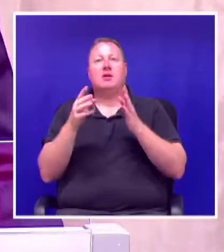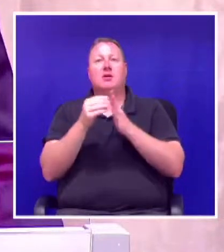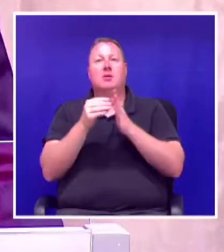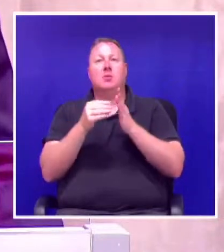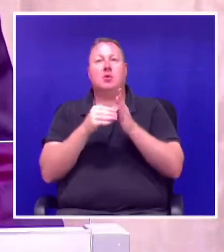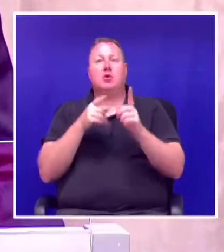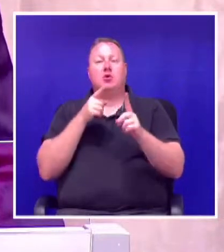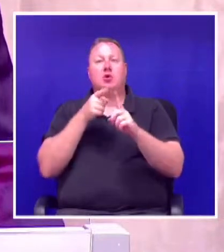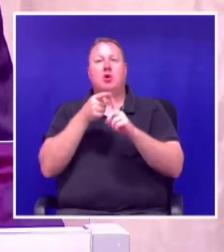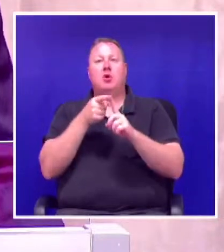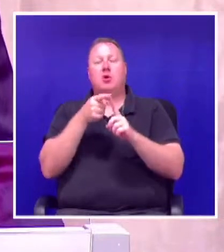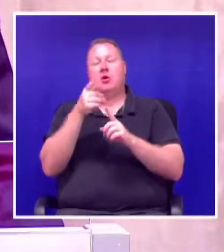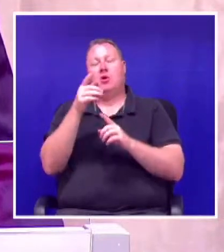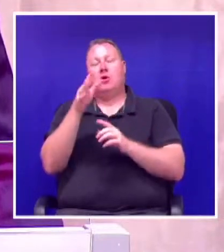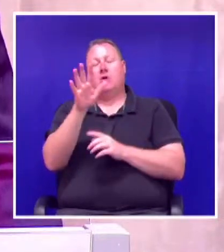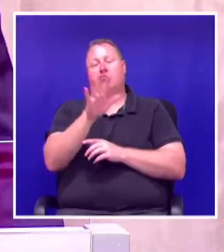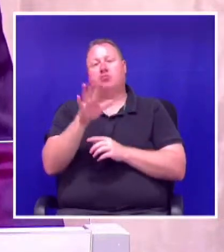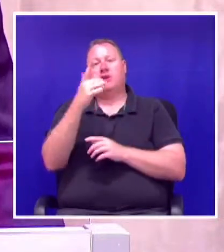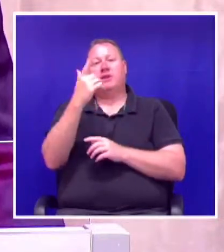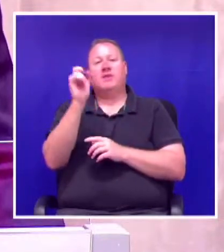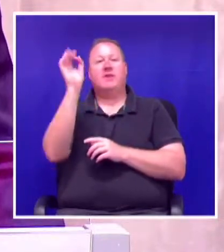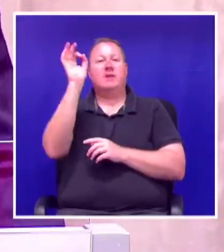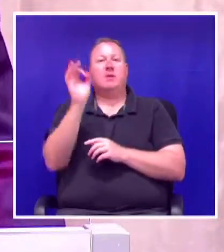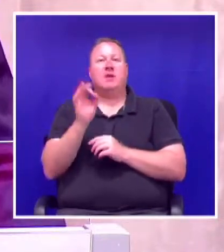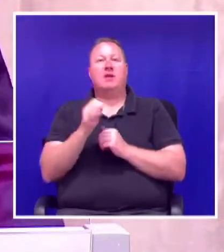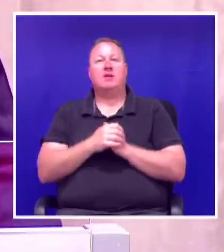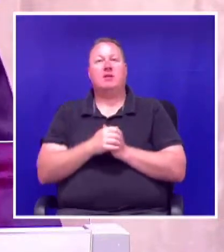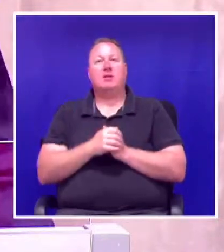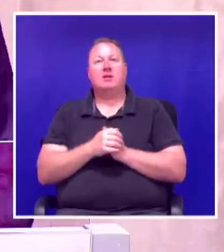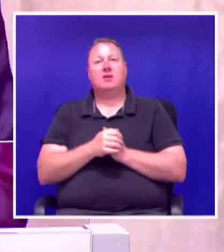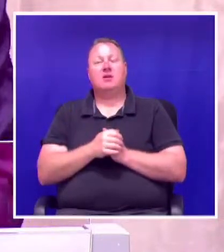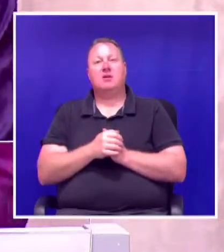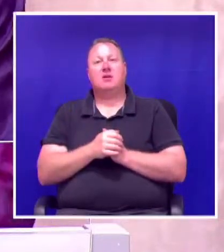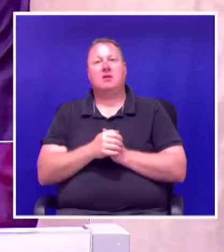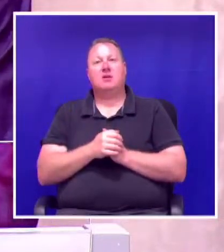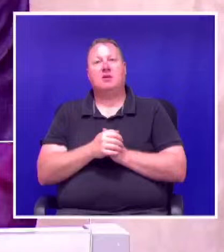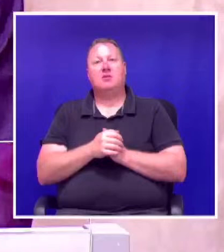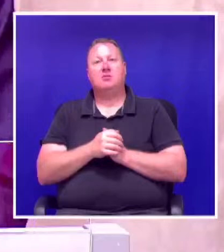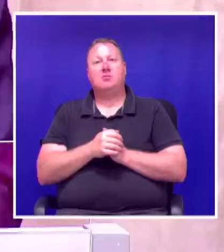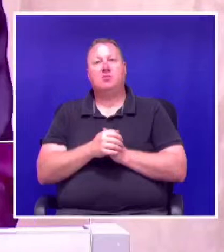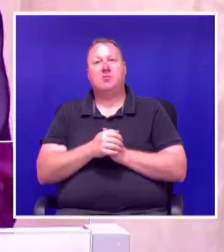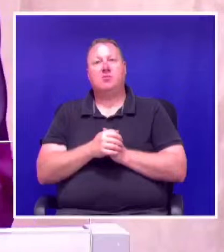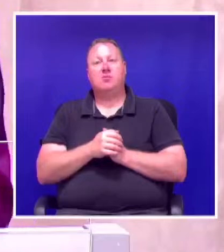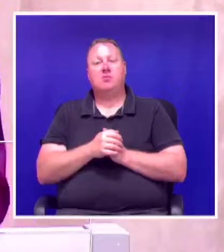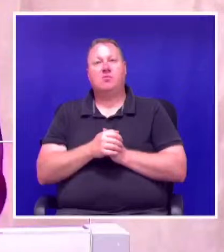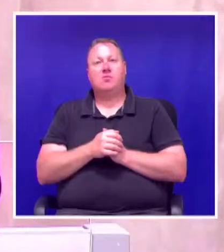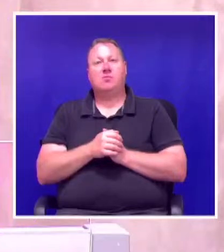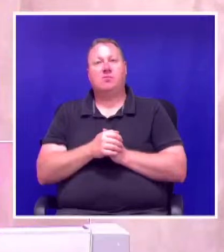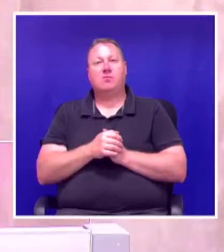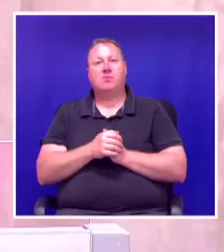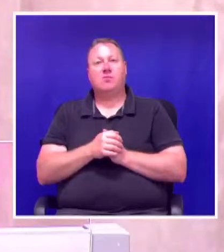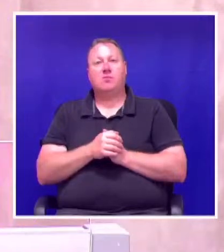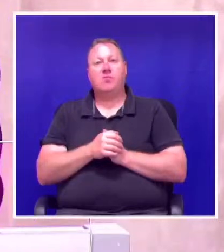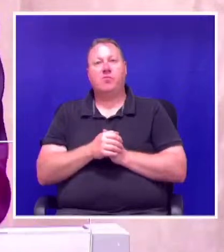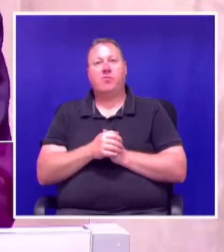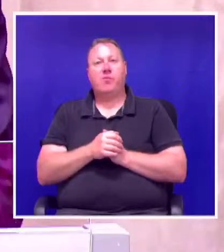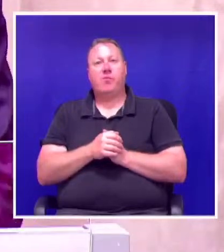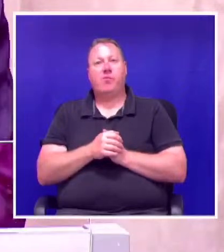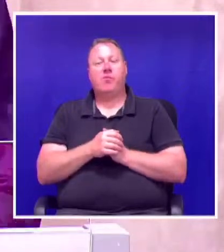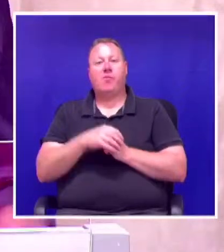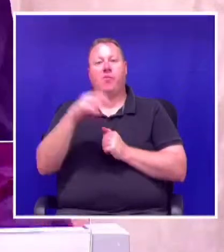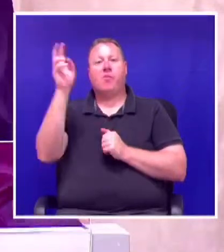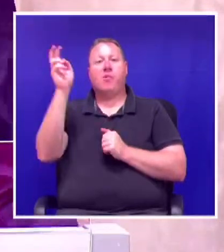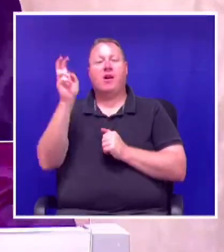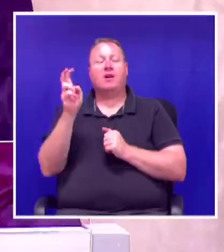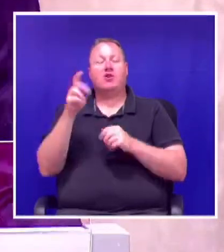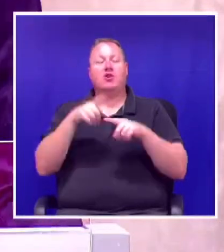target of 70% of the energy reliability